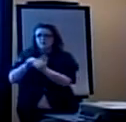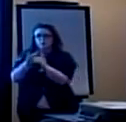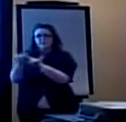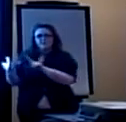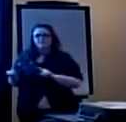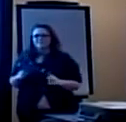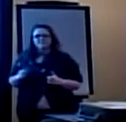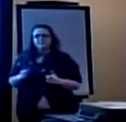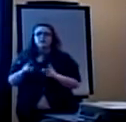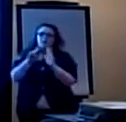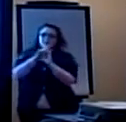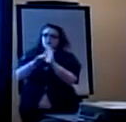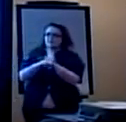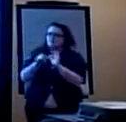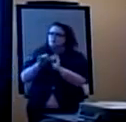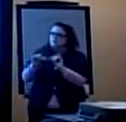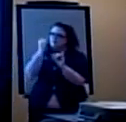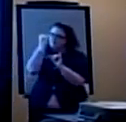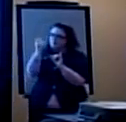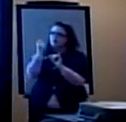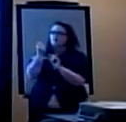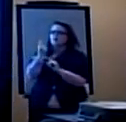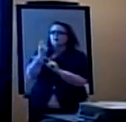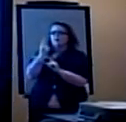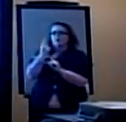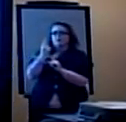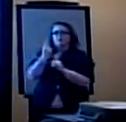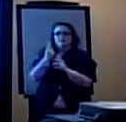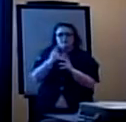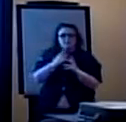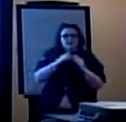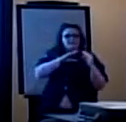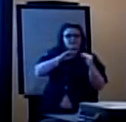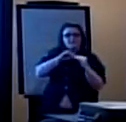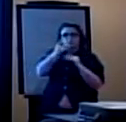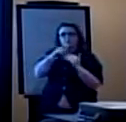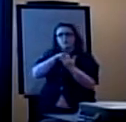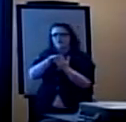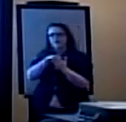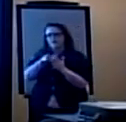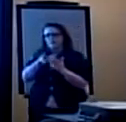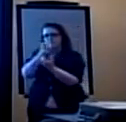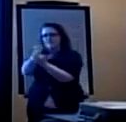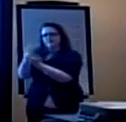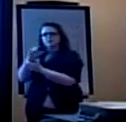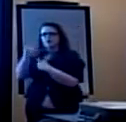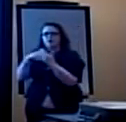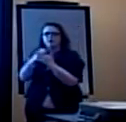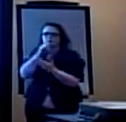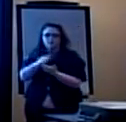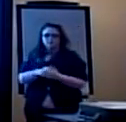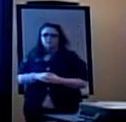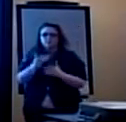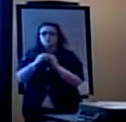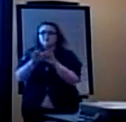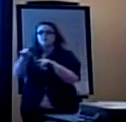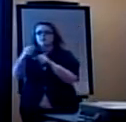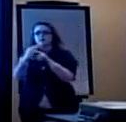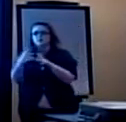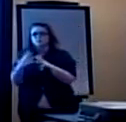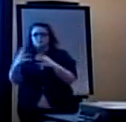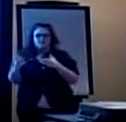some general principles that we can work on, but we don't have a one-size-fits-all approach. So you need more user involvement, and you need to move